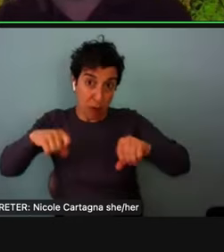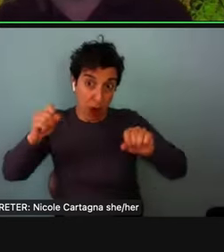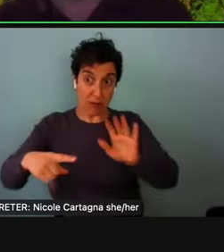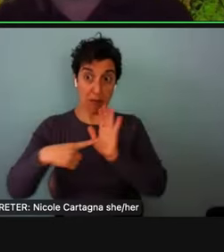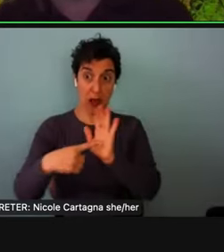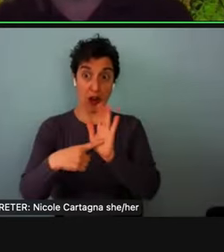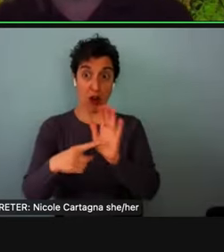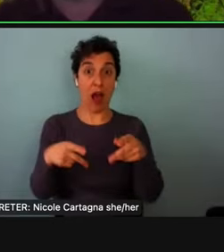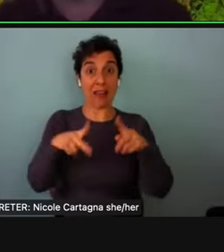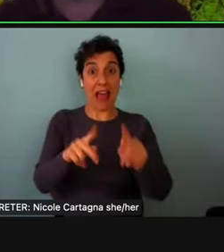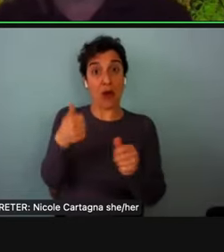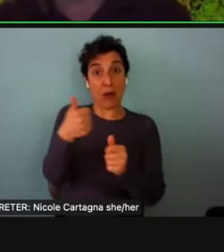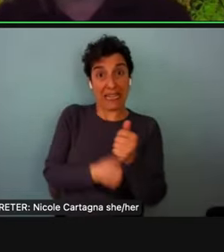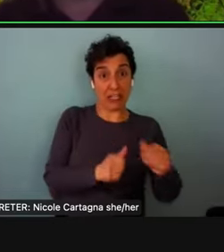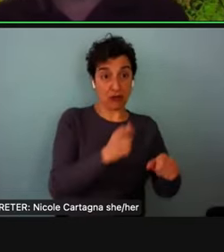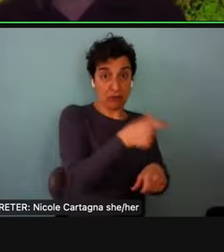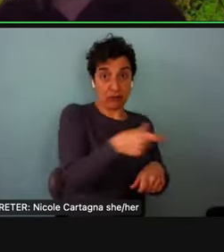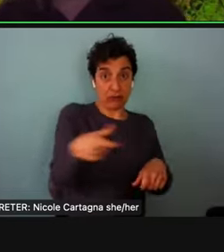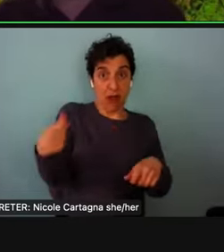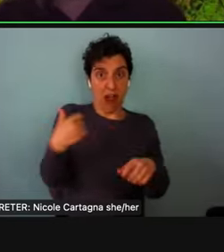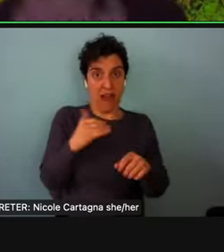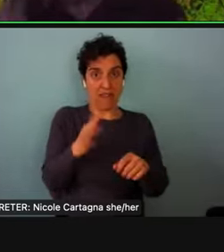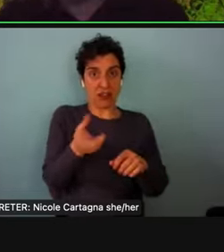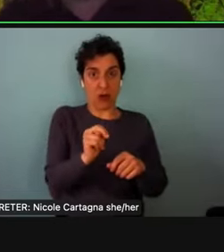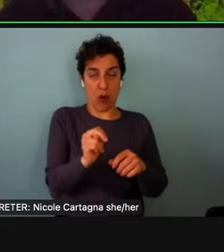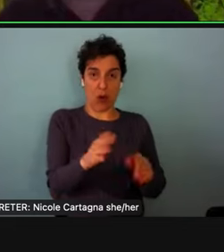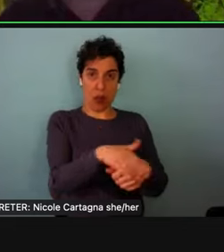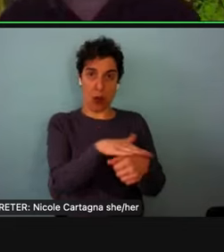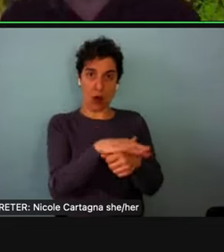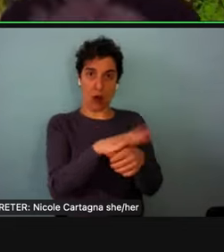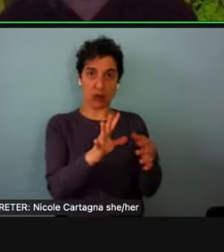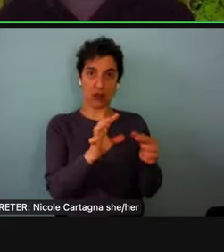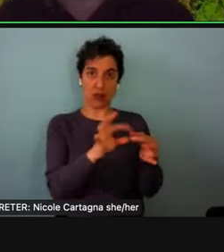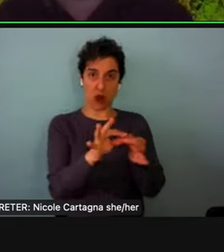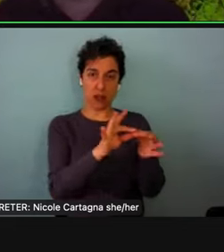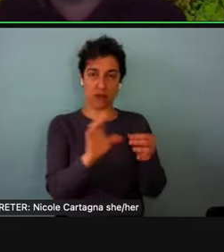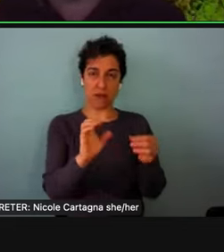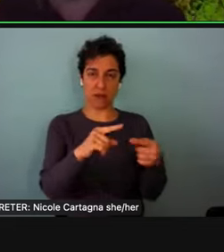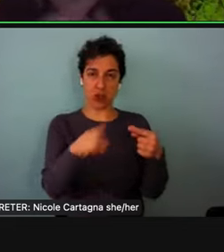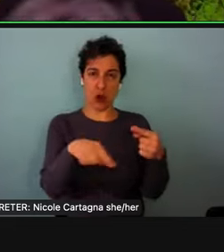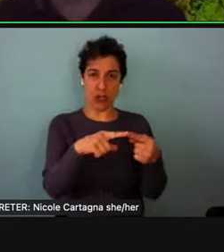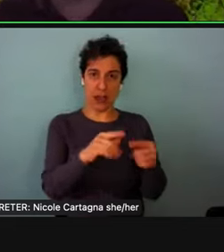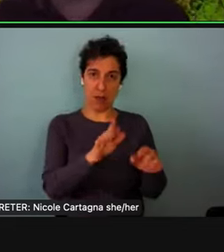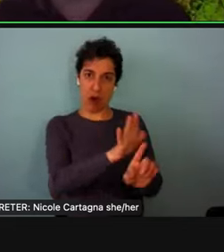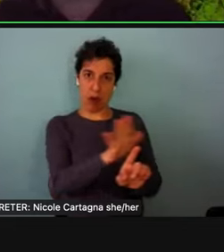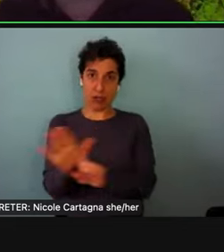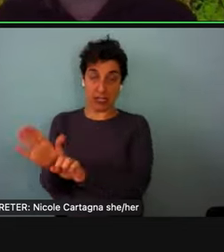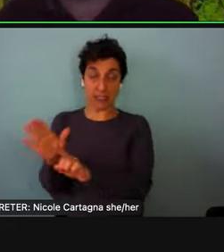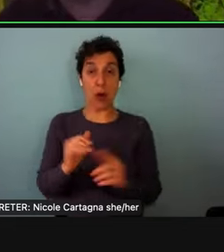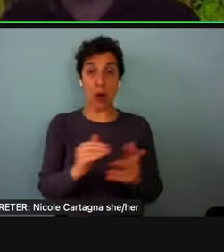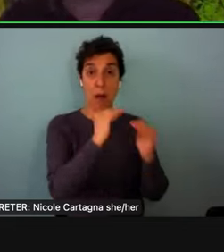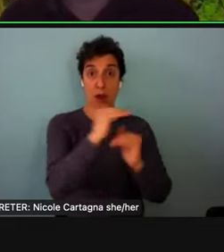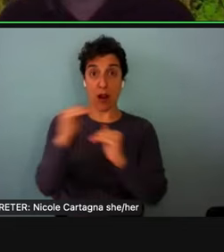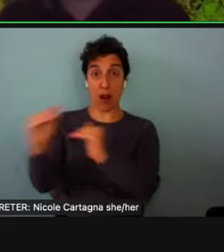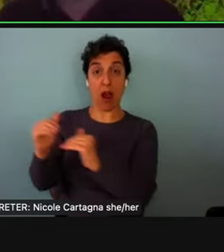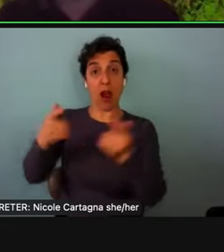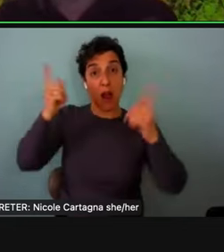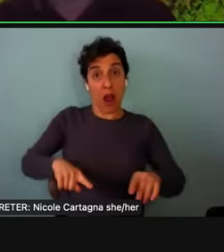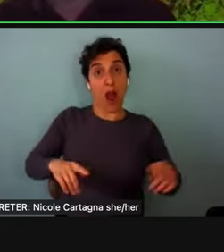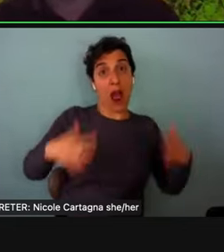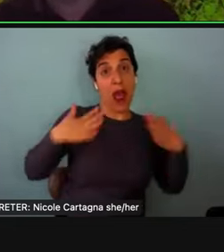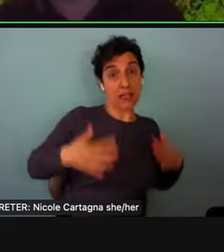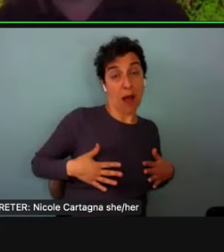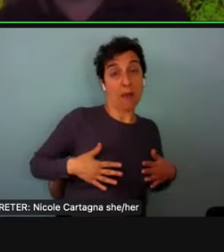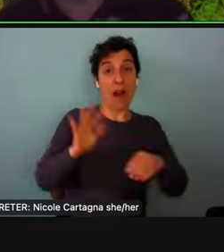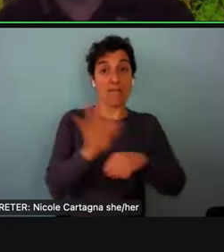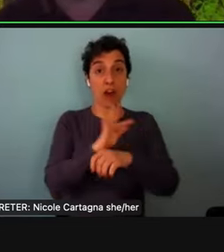have different local circuit properties. When we parameterize local circuit properties with anatomical and functional gradients, we achieve